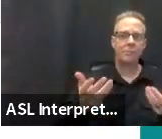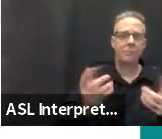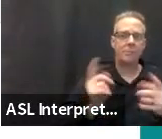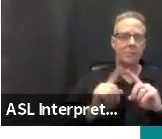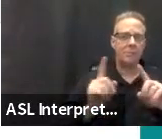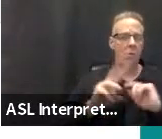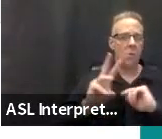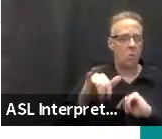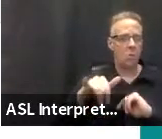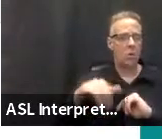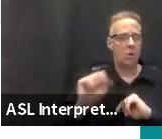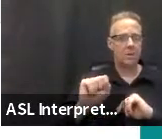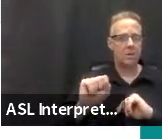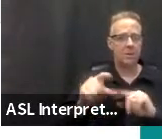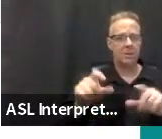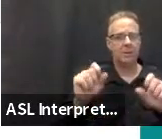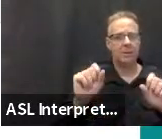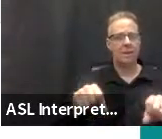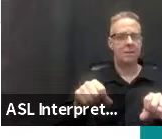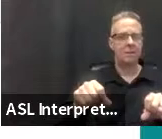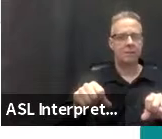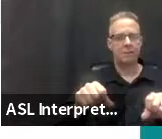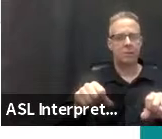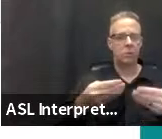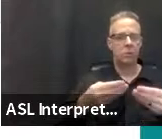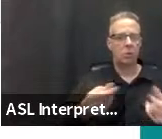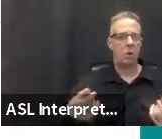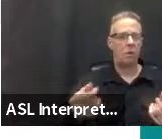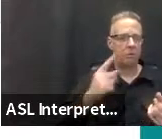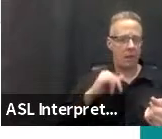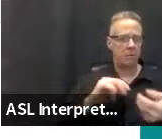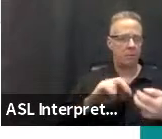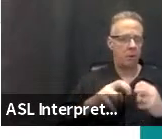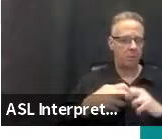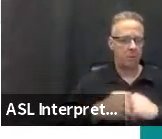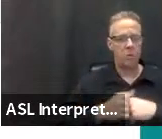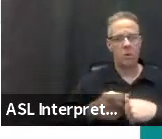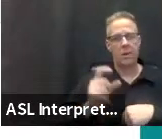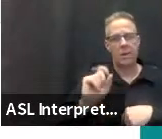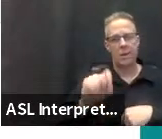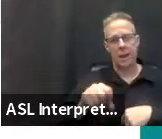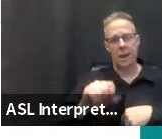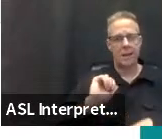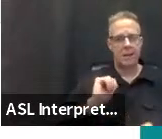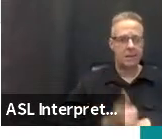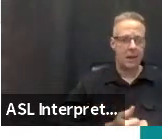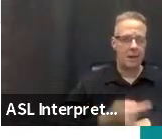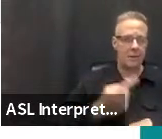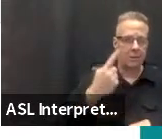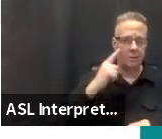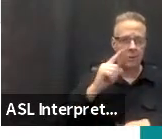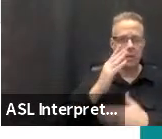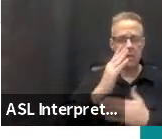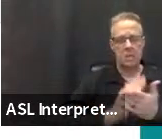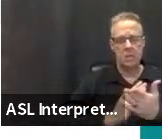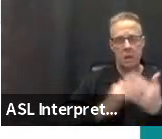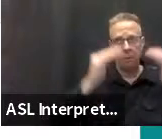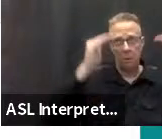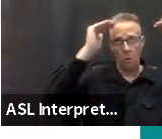ways to kind of solve for that, right? You can have awnings, you can have some covered